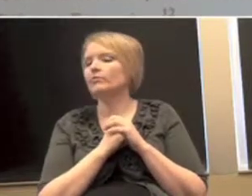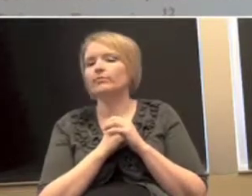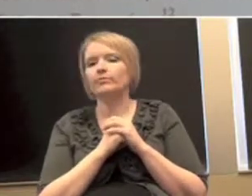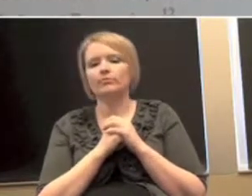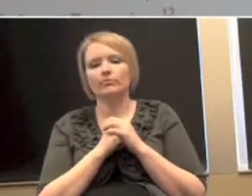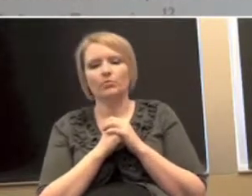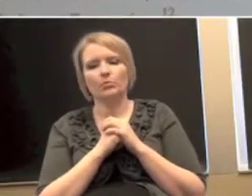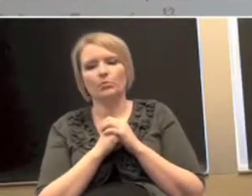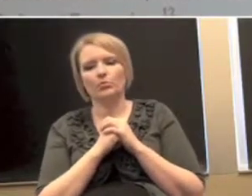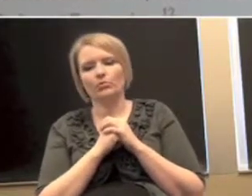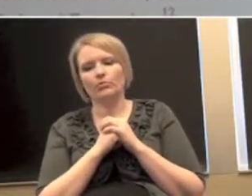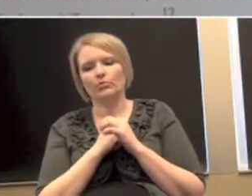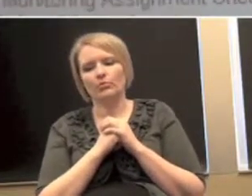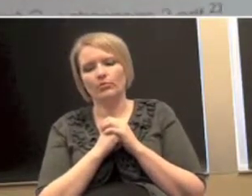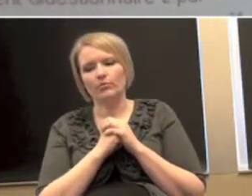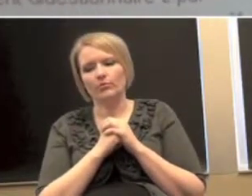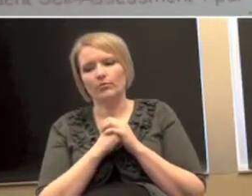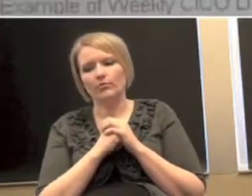All